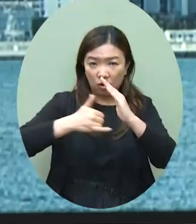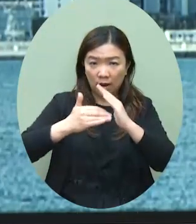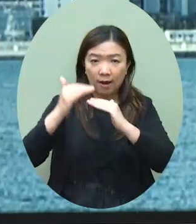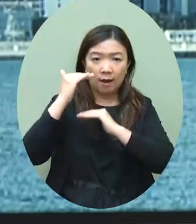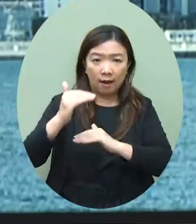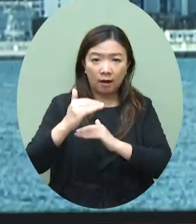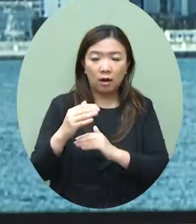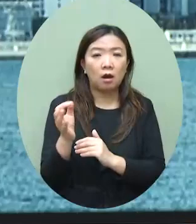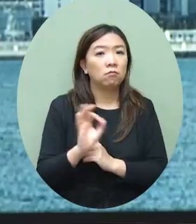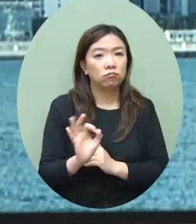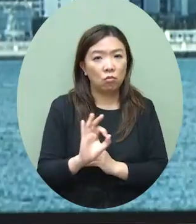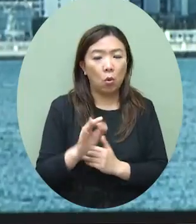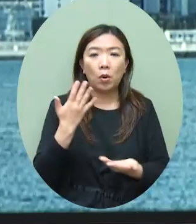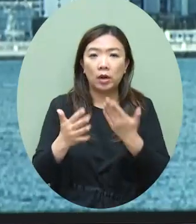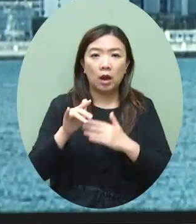in place.